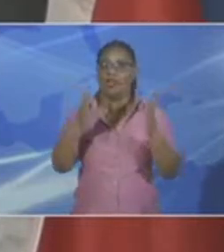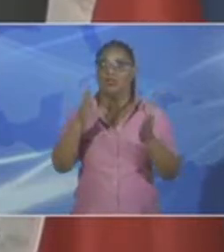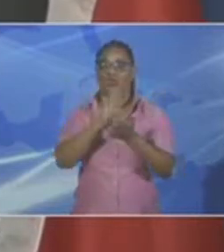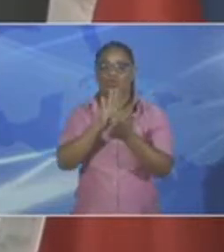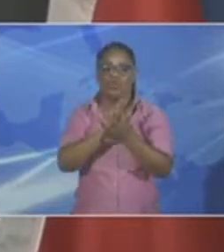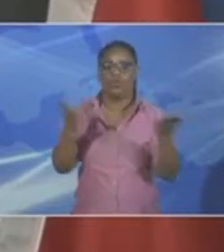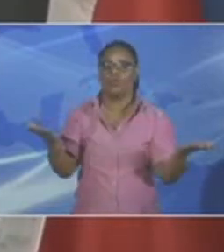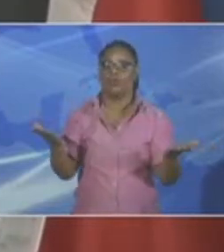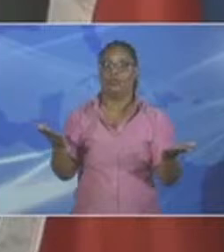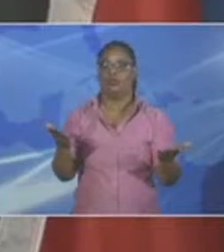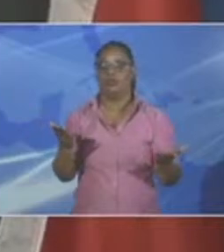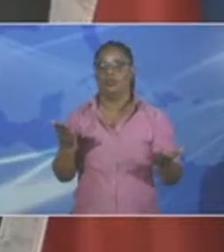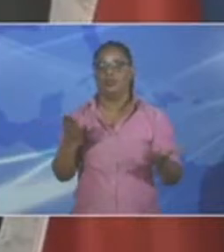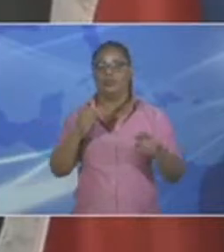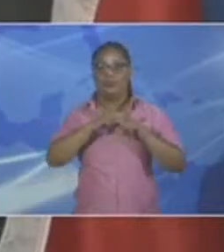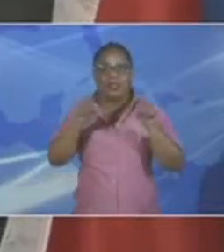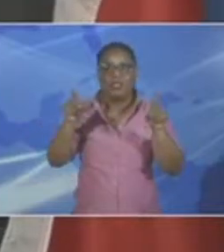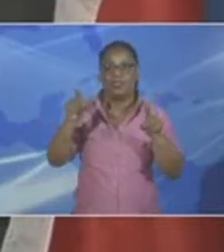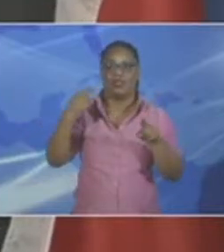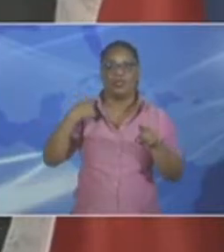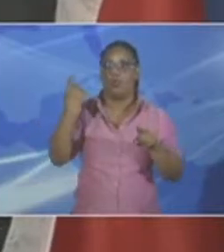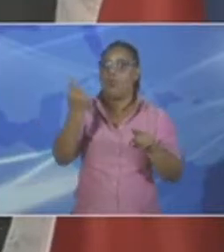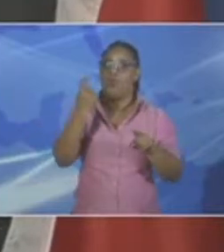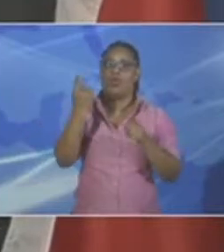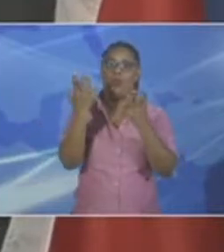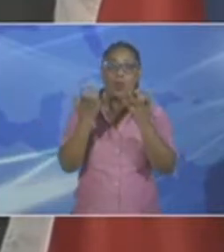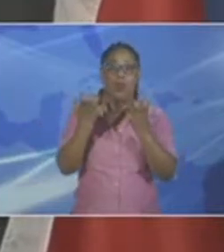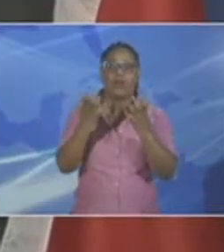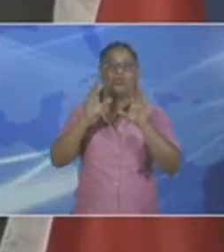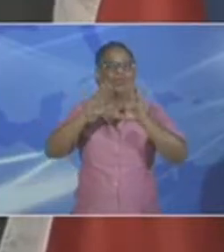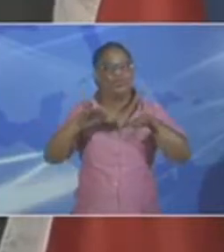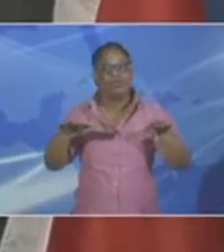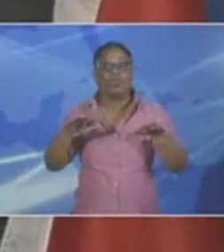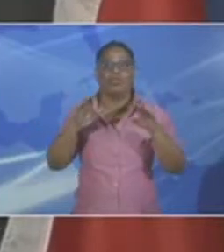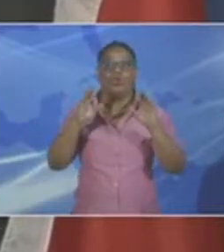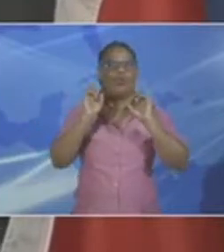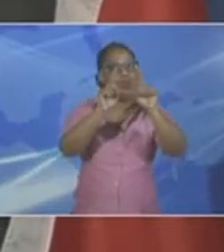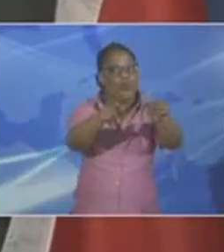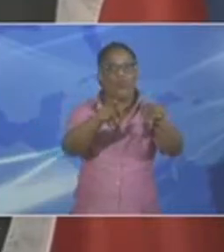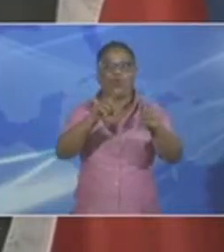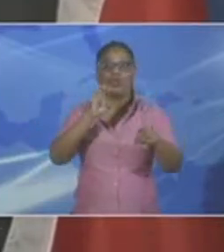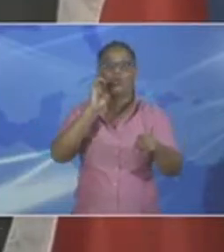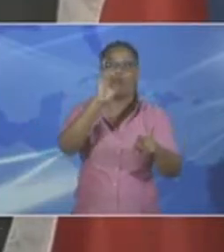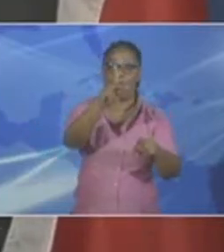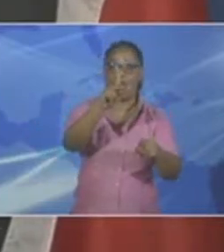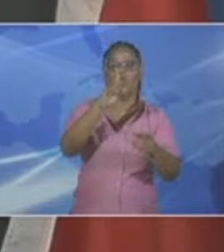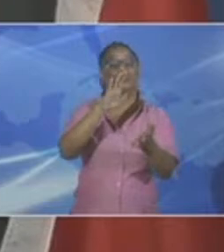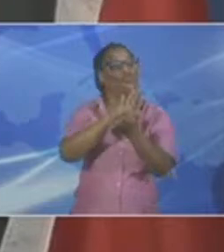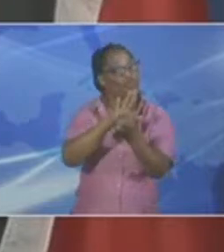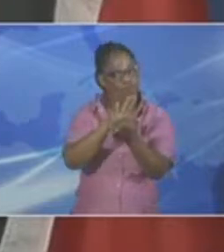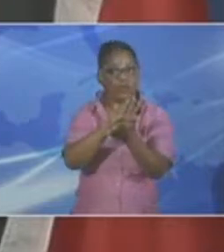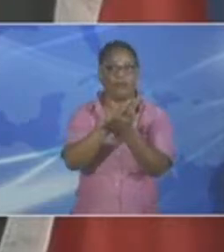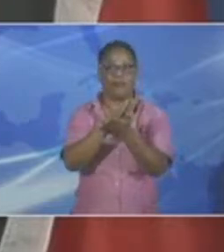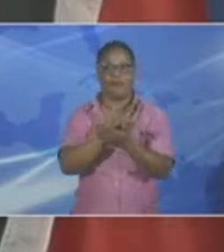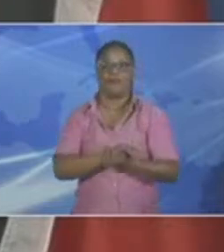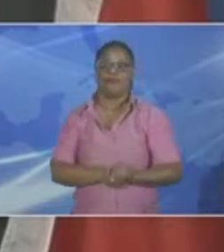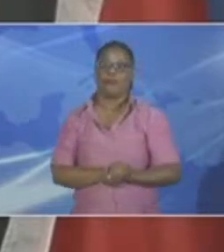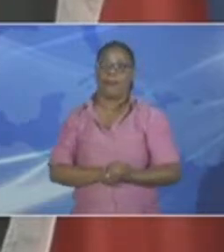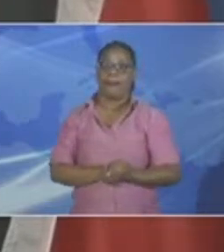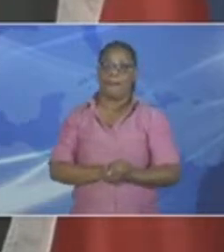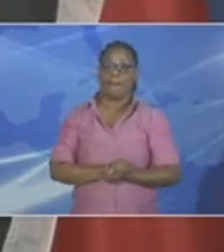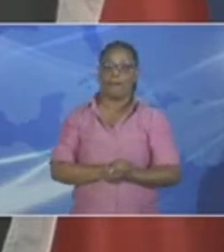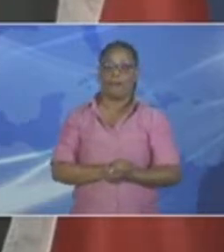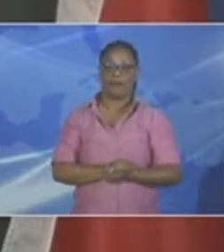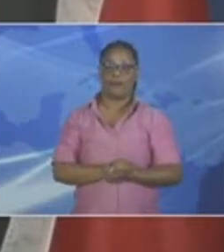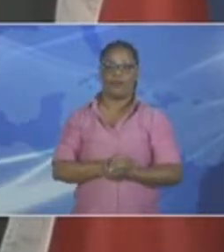school relatively safely at the earliest opportunity. And we did so with some of our secondary school children. Our exams were done,